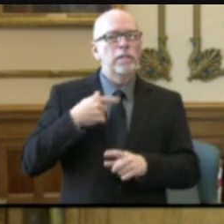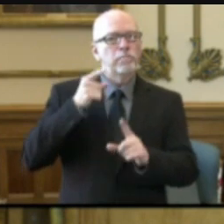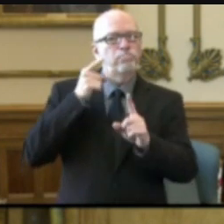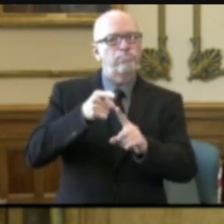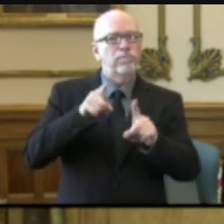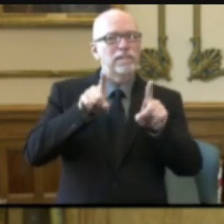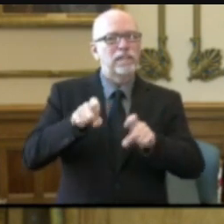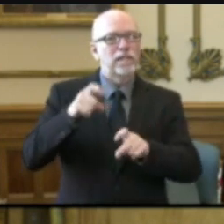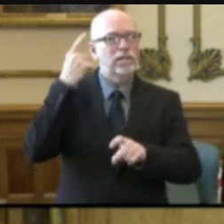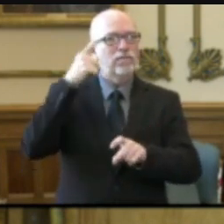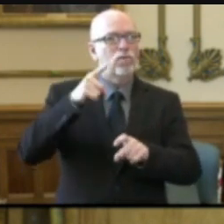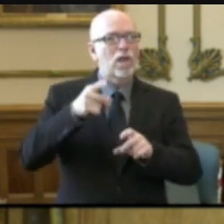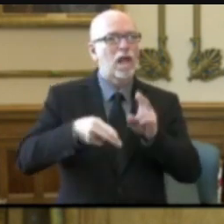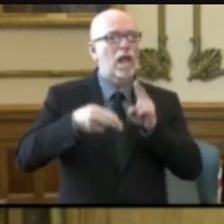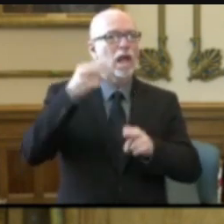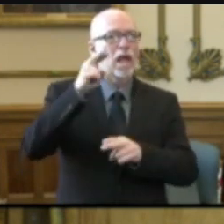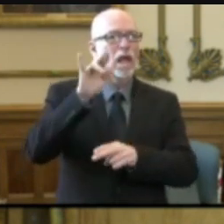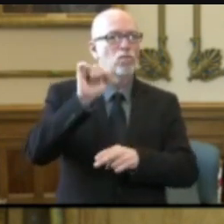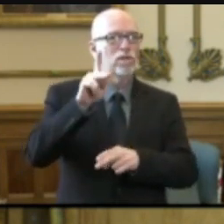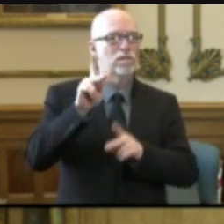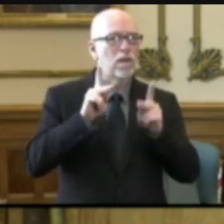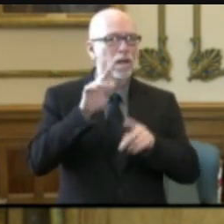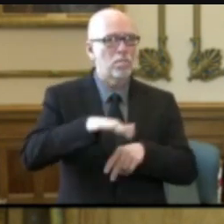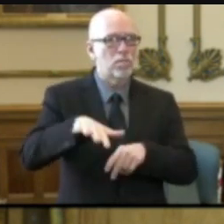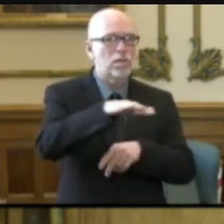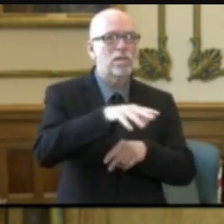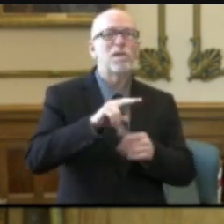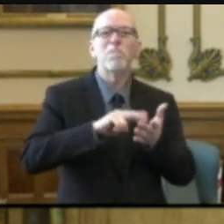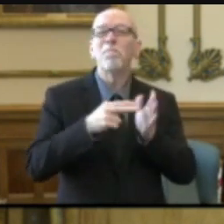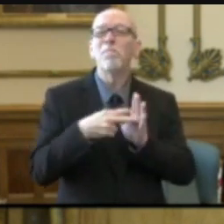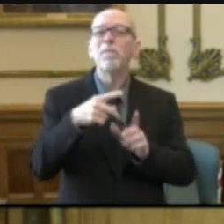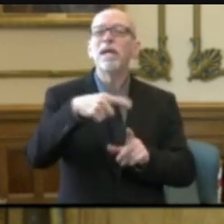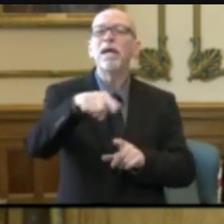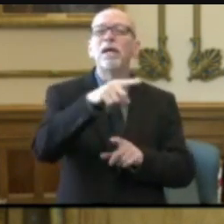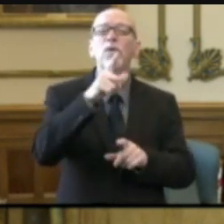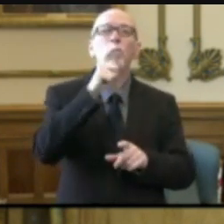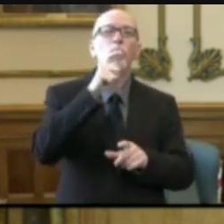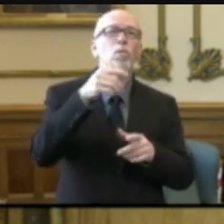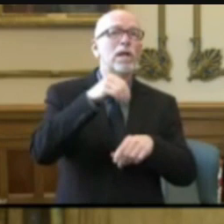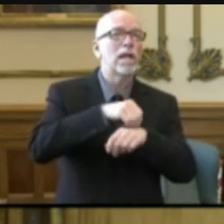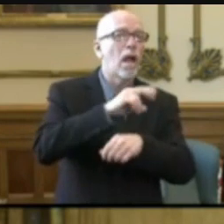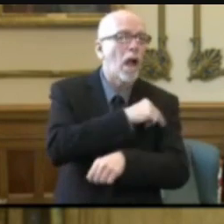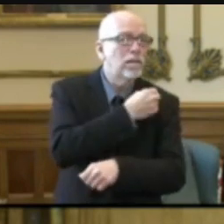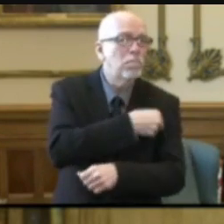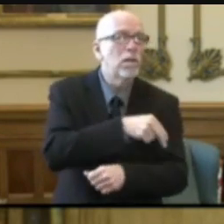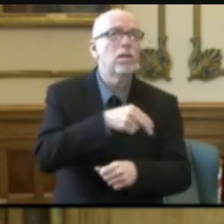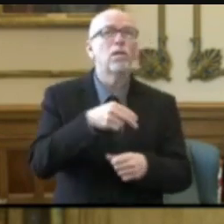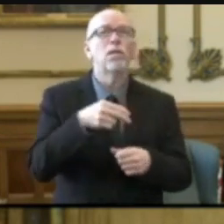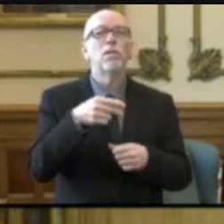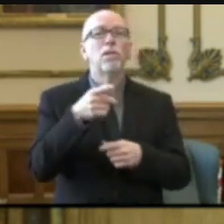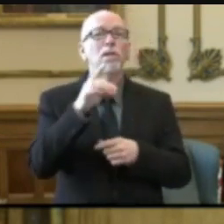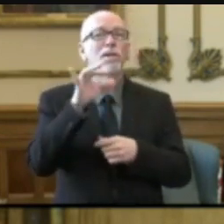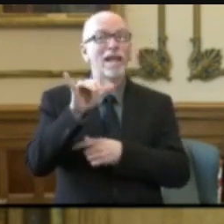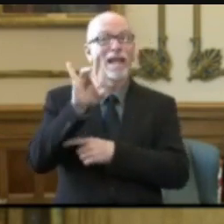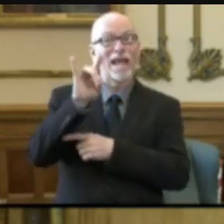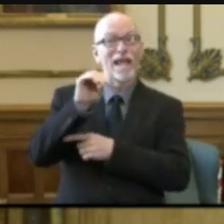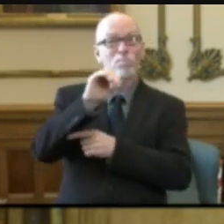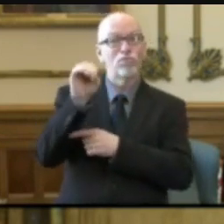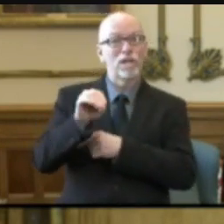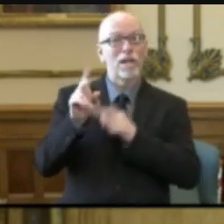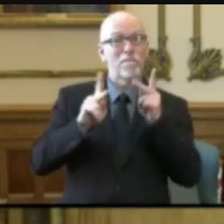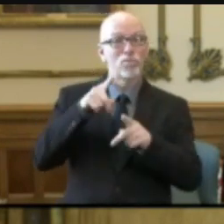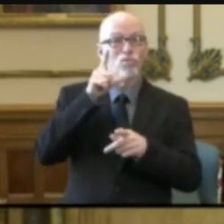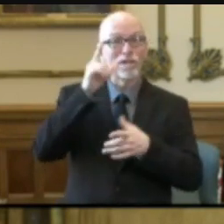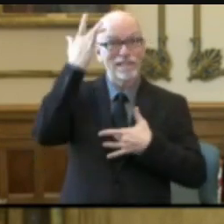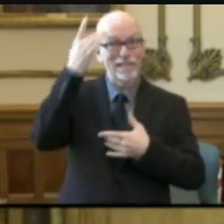only for our highest risk population, oftentimes really those individuals that were hospitalized. Those 80% of individuals that were